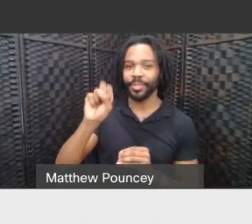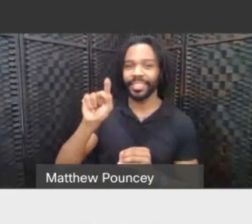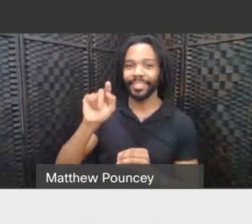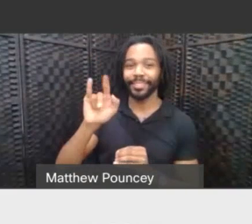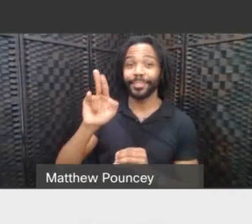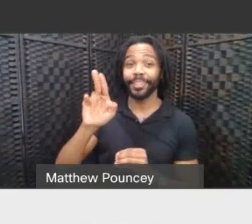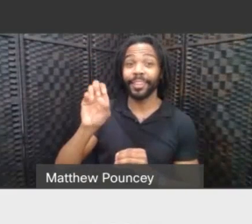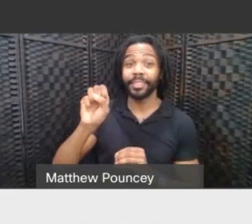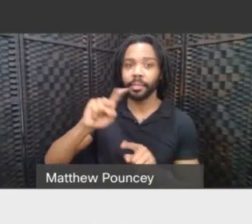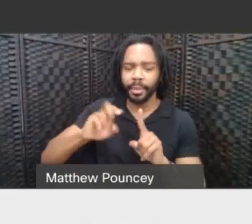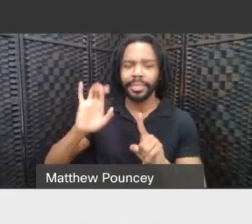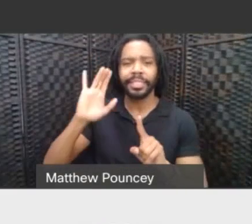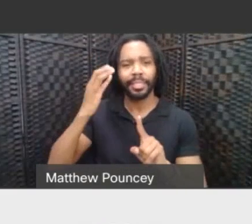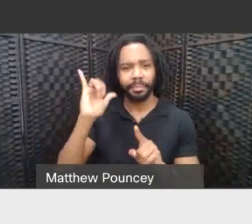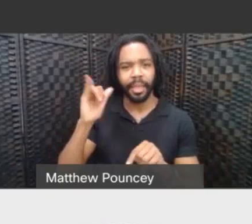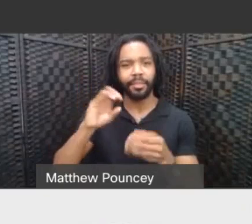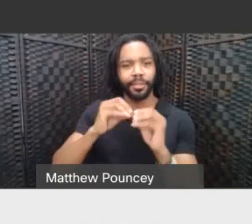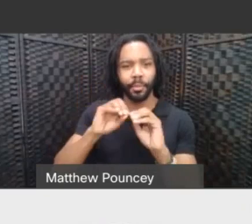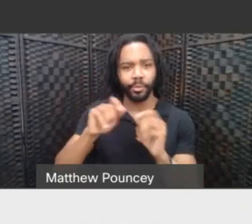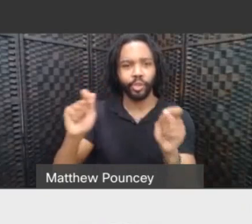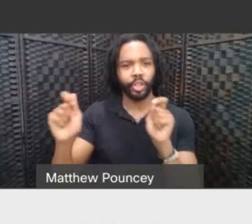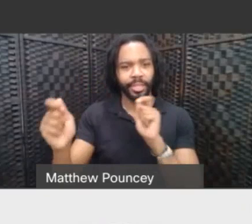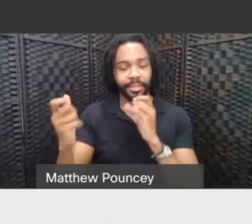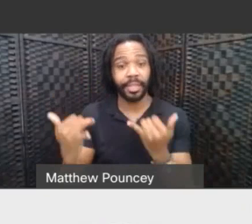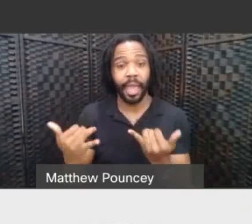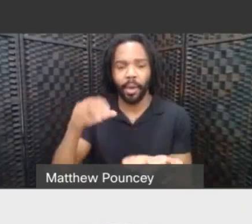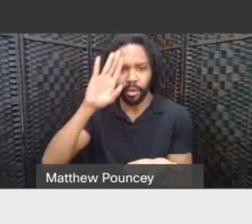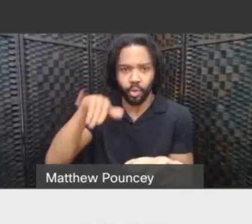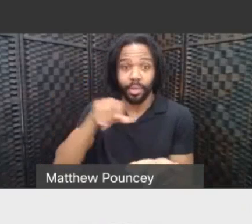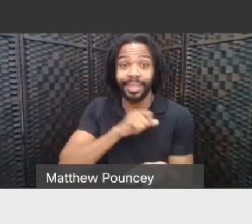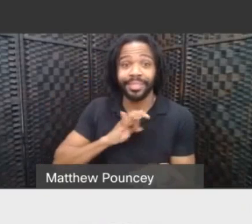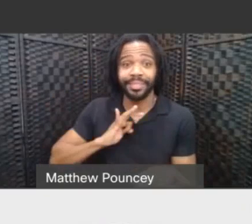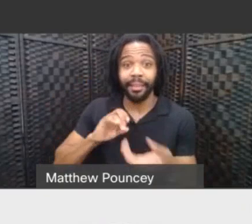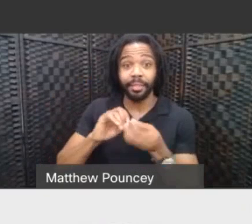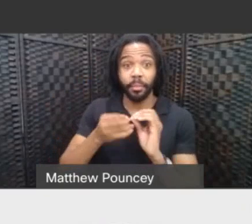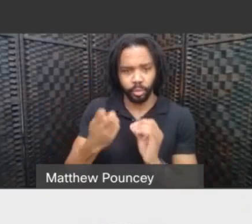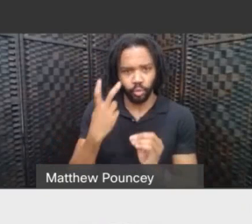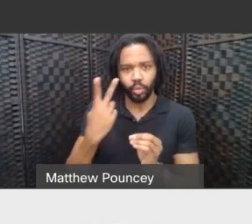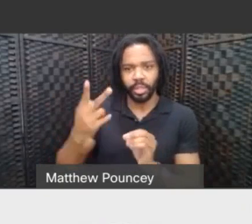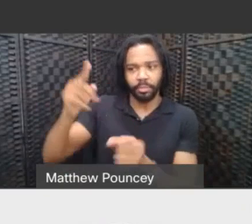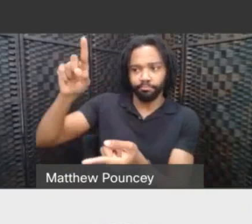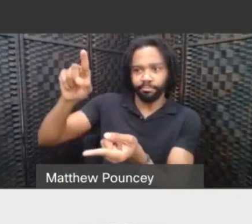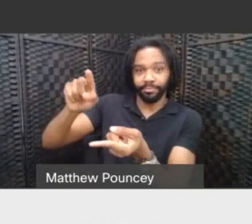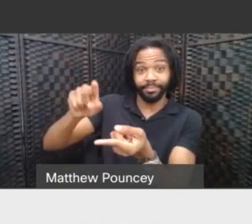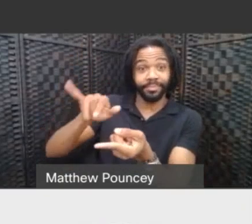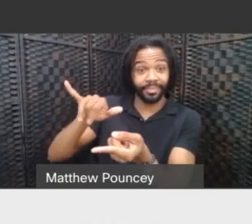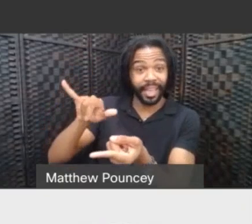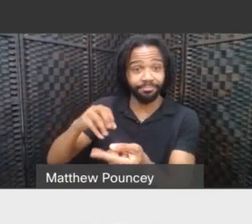that, even the staff numbers look like they're edging back down, which looks encouraging, as well